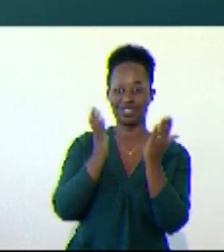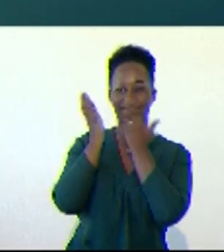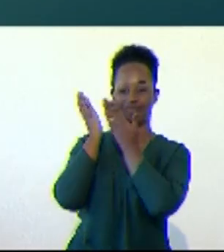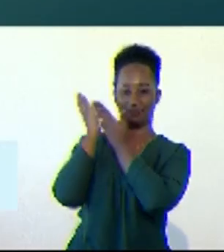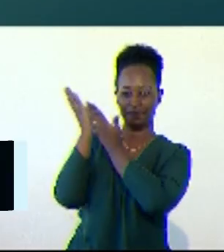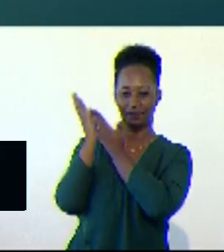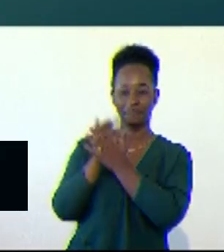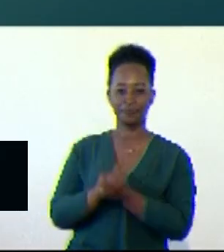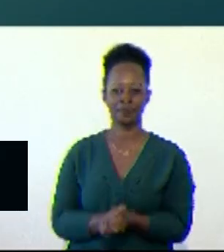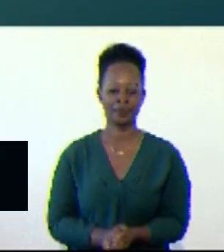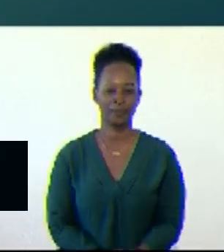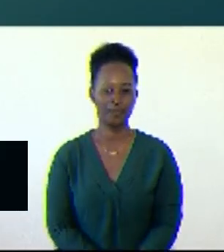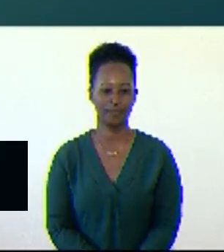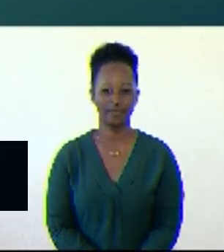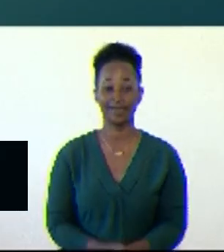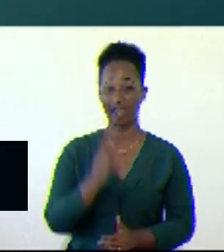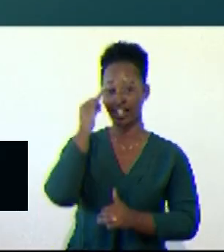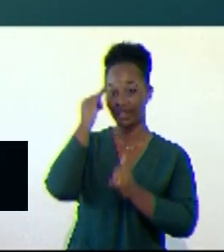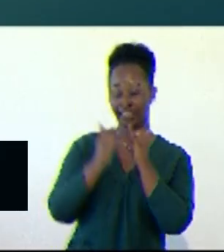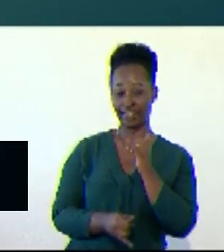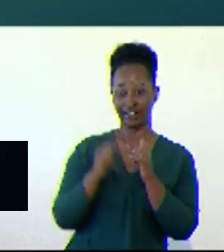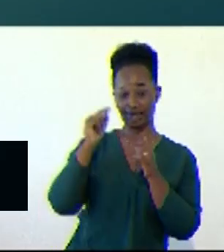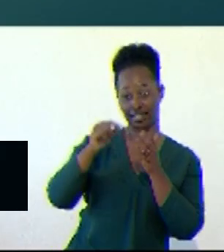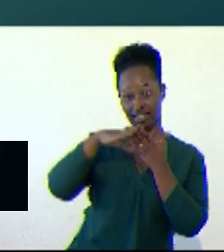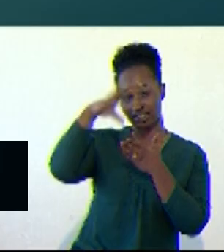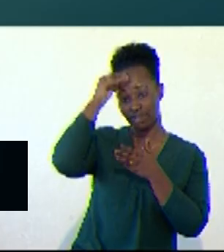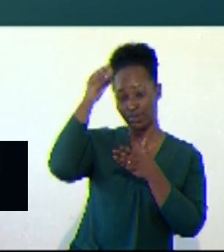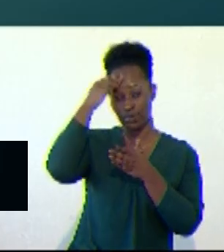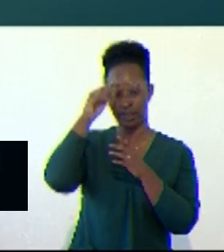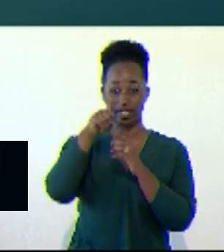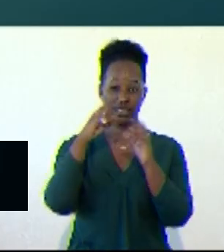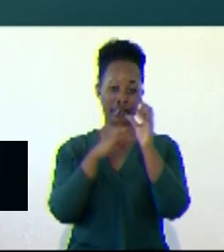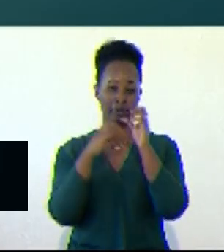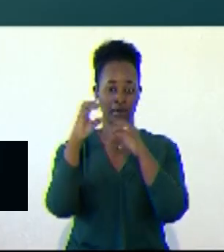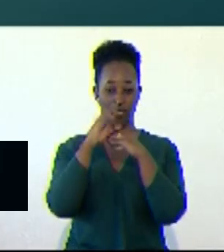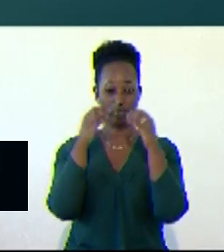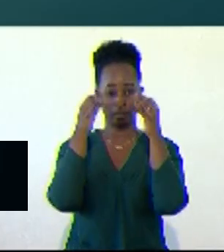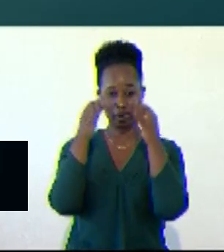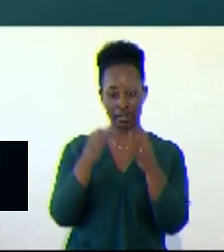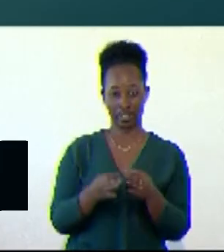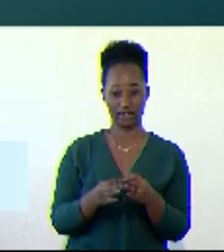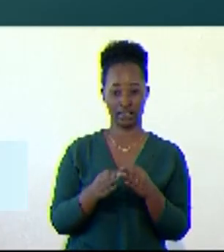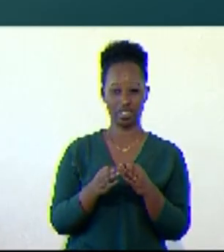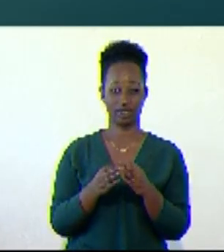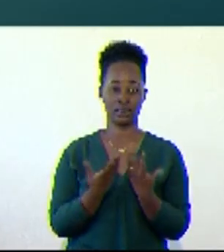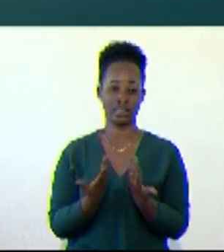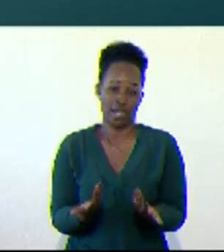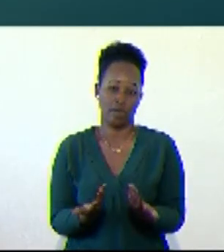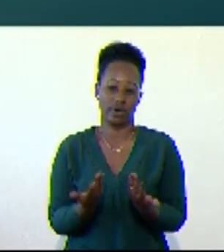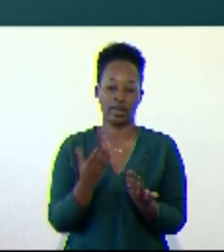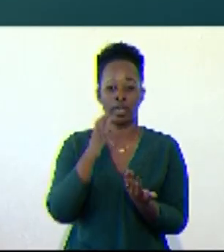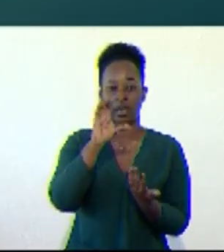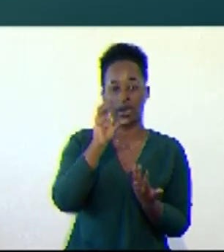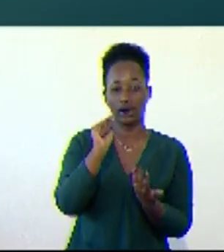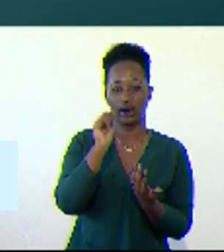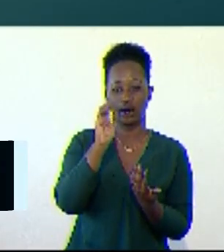At the end of this lesson, the chemical properties of carbonyl compounds, the